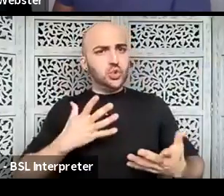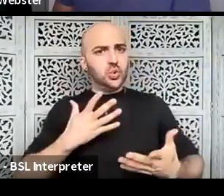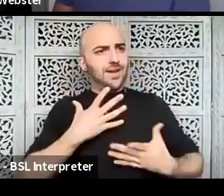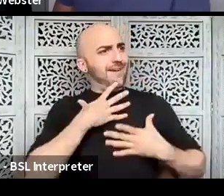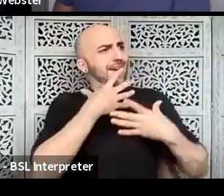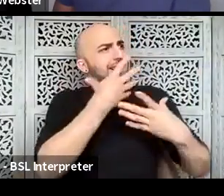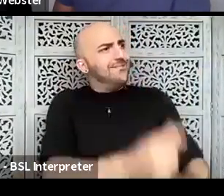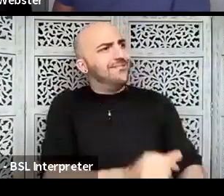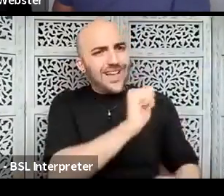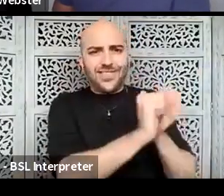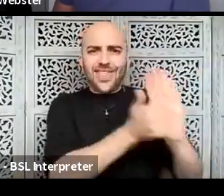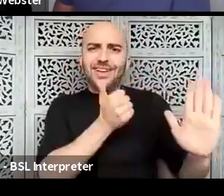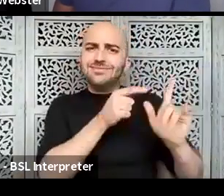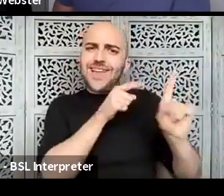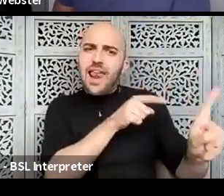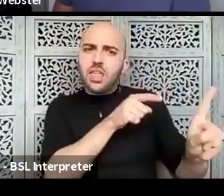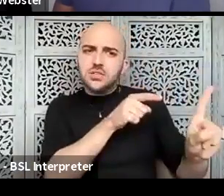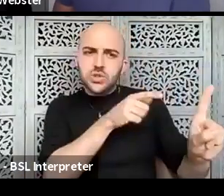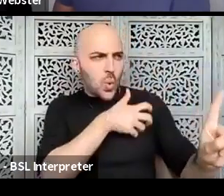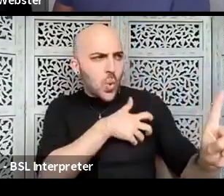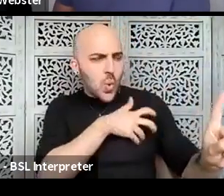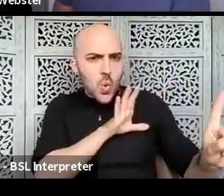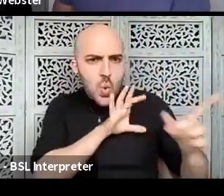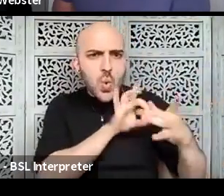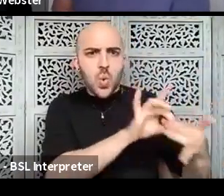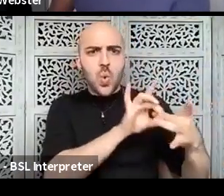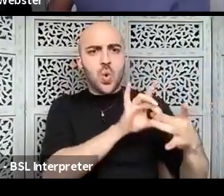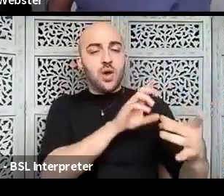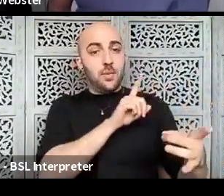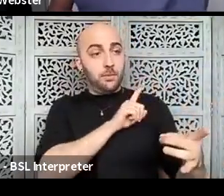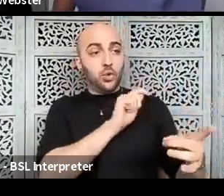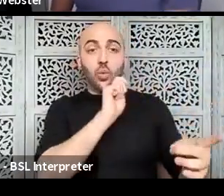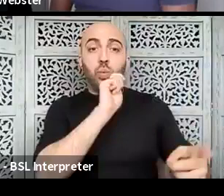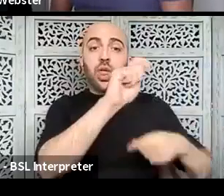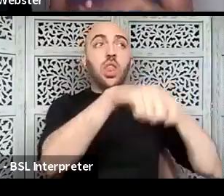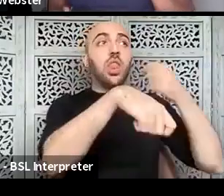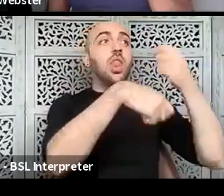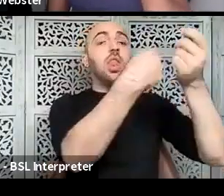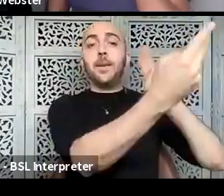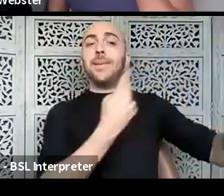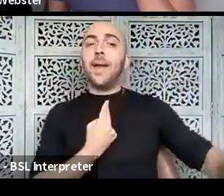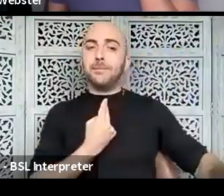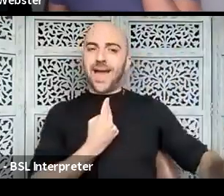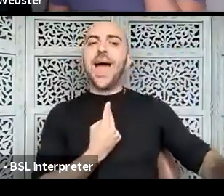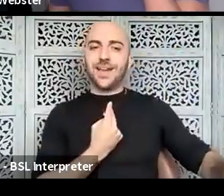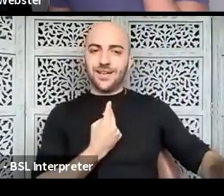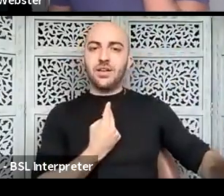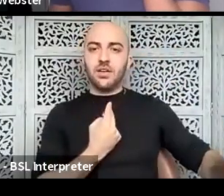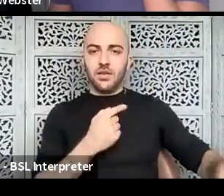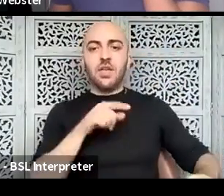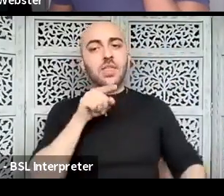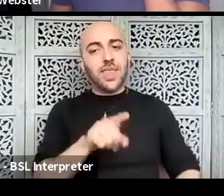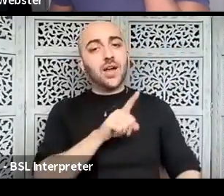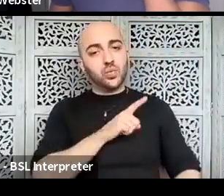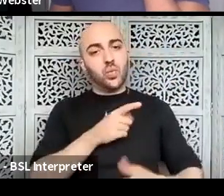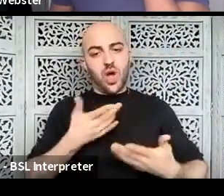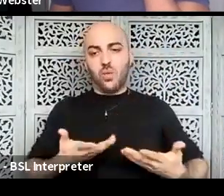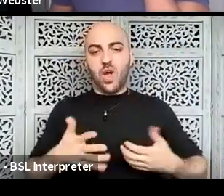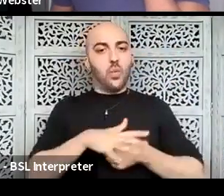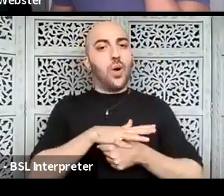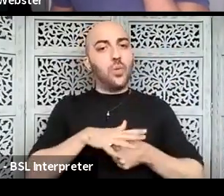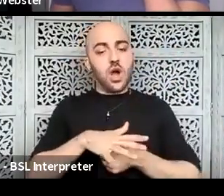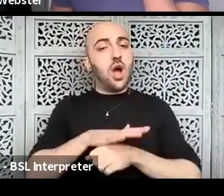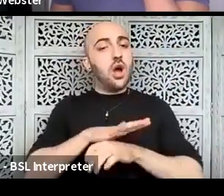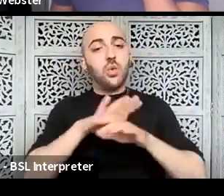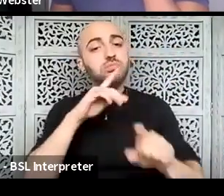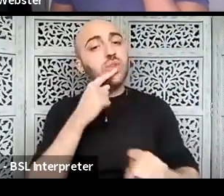that talent, because ultimately it's going to pay you back in the long run. And I think that's probably where we are. And we don't really